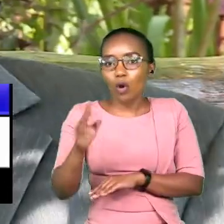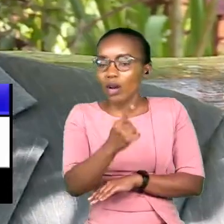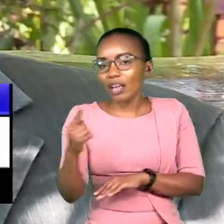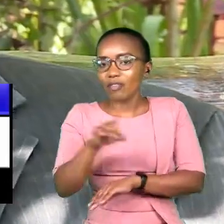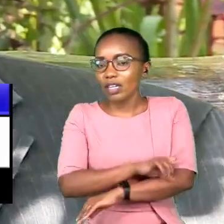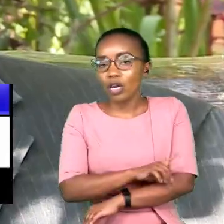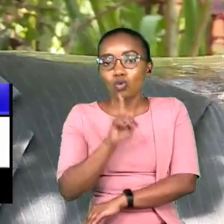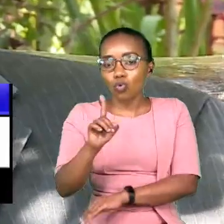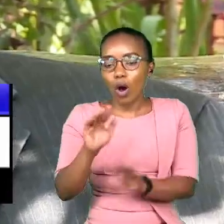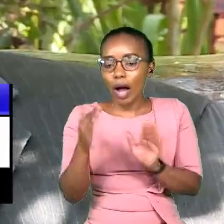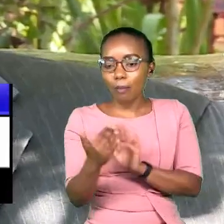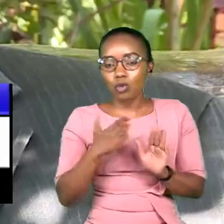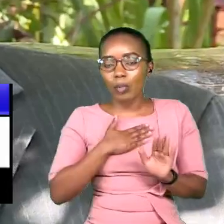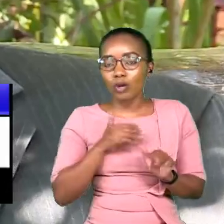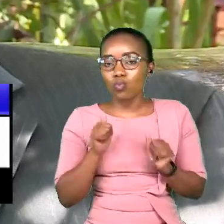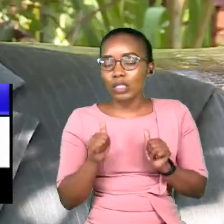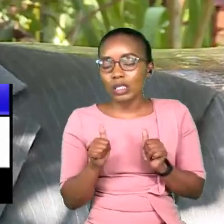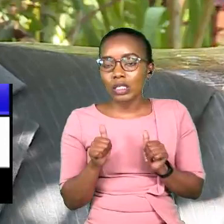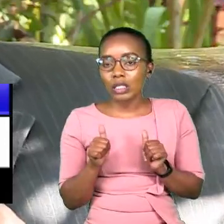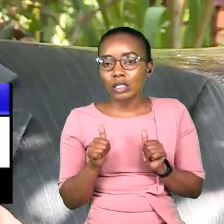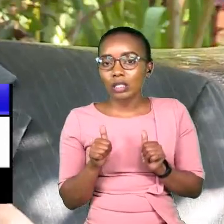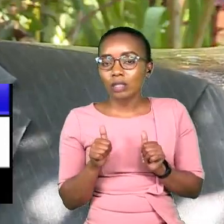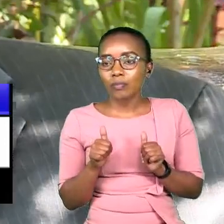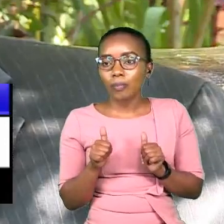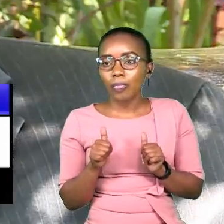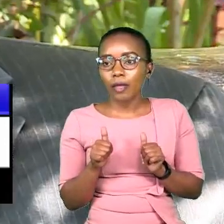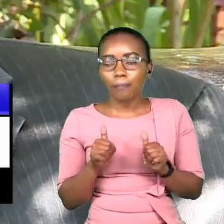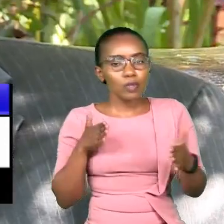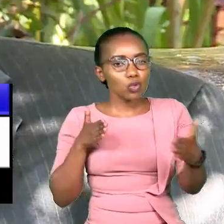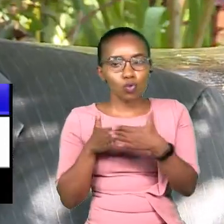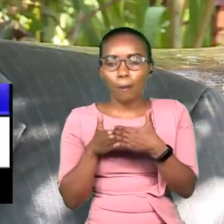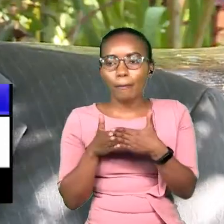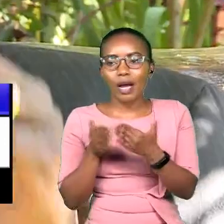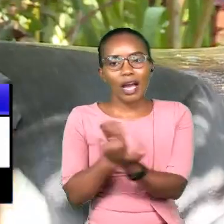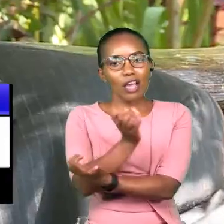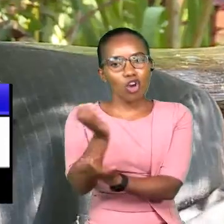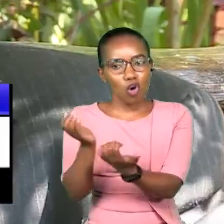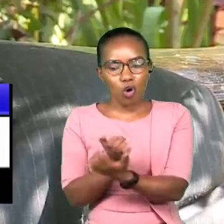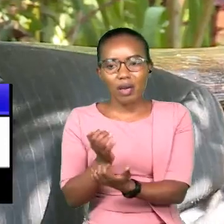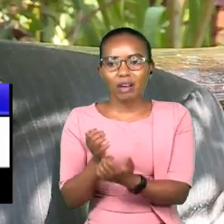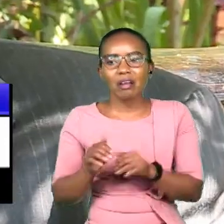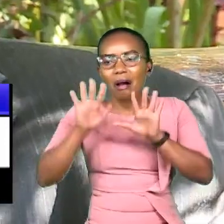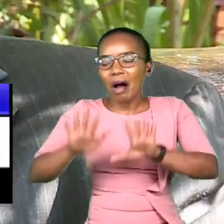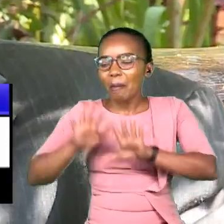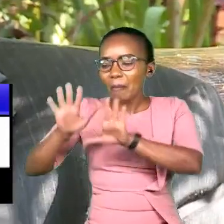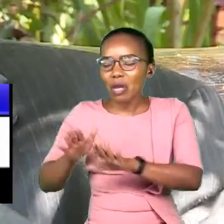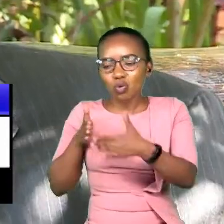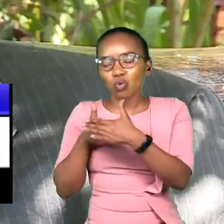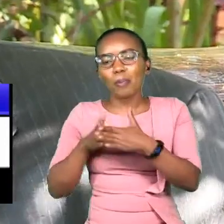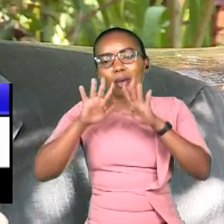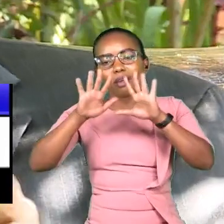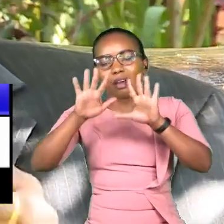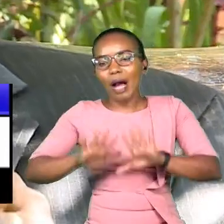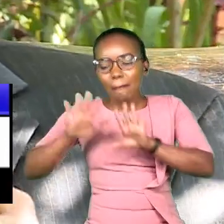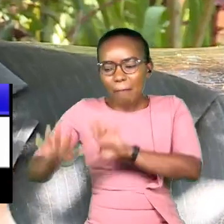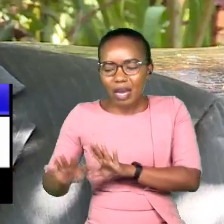my approach is what I'm calling, you know, stop the economic hemorrhage, stop the economic bleeding. Let us